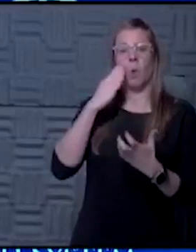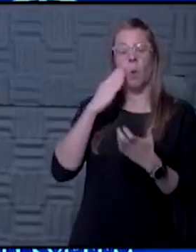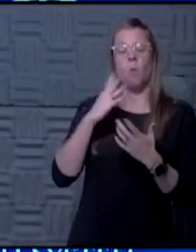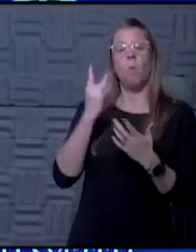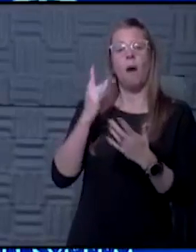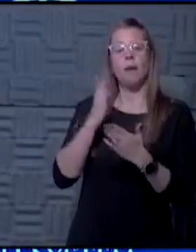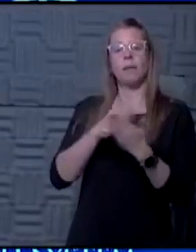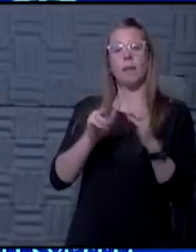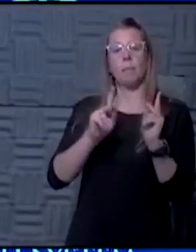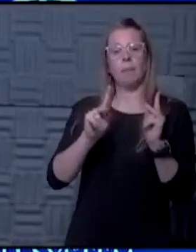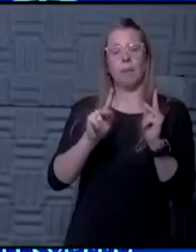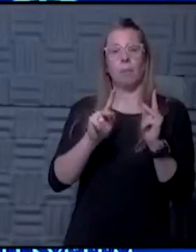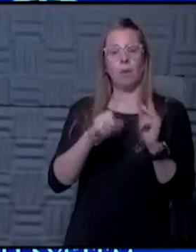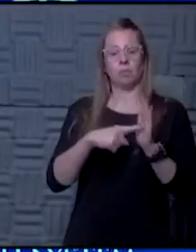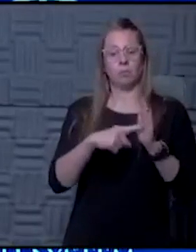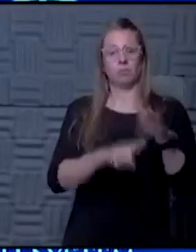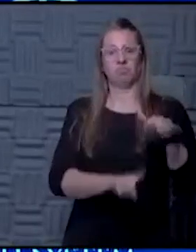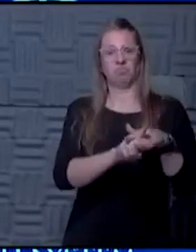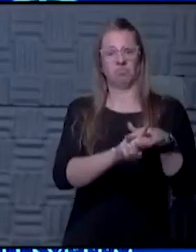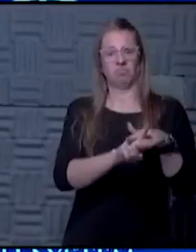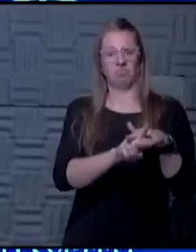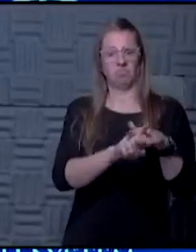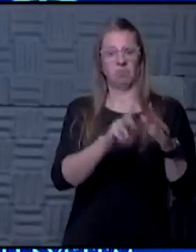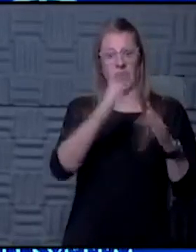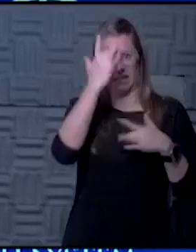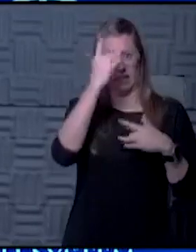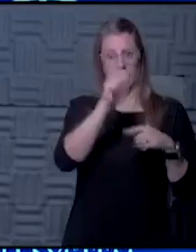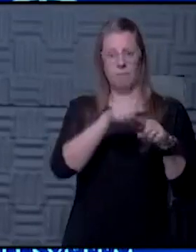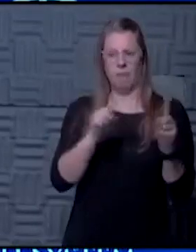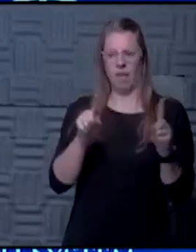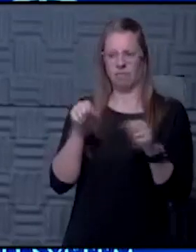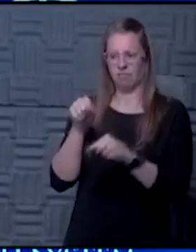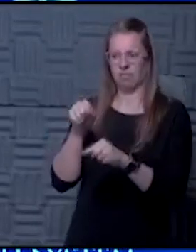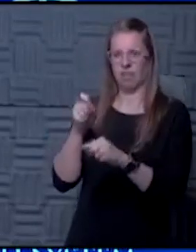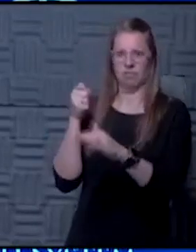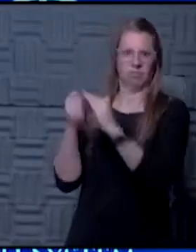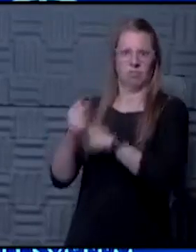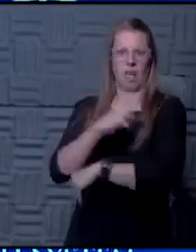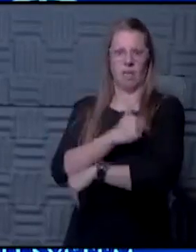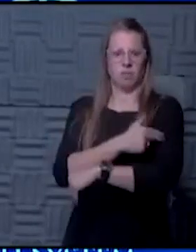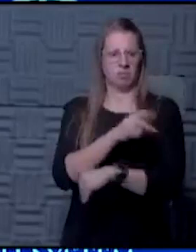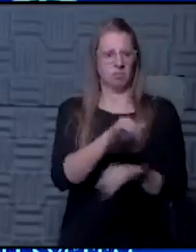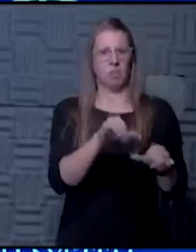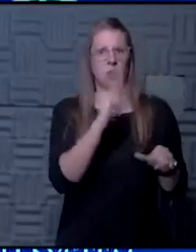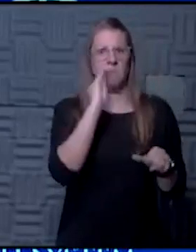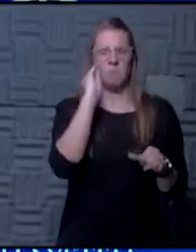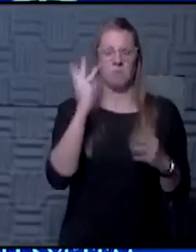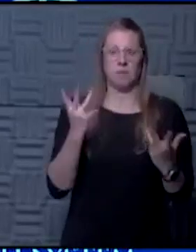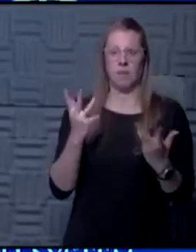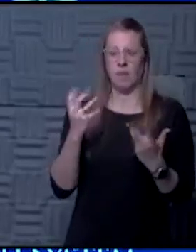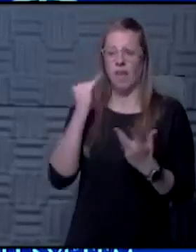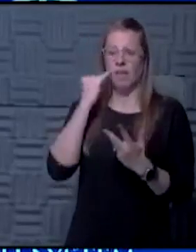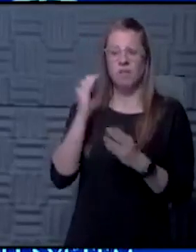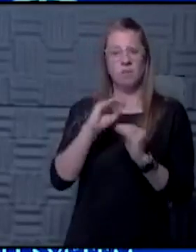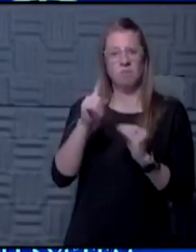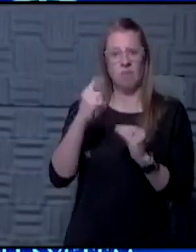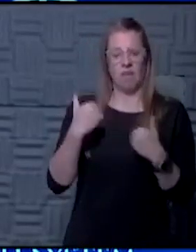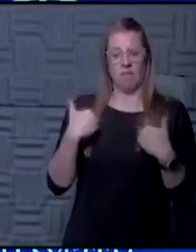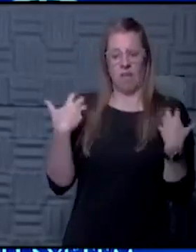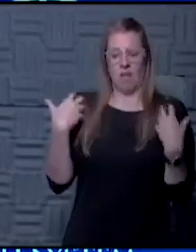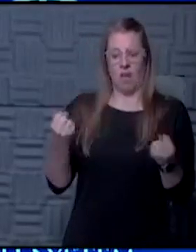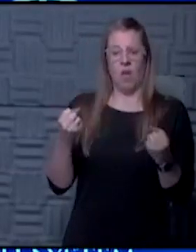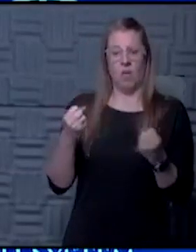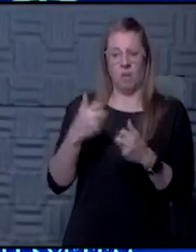asymptomatic and then the person sitting right next to that person ends up in the hospital? Yeah. If neither person has any health problems, does it have to do